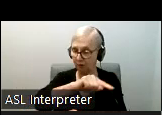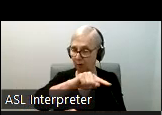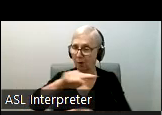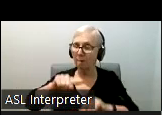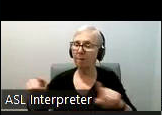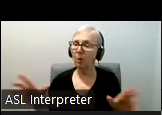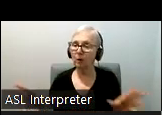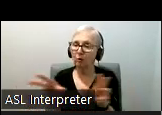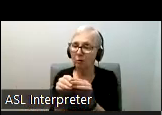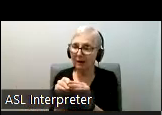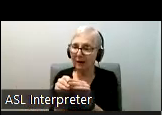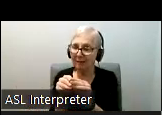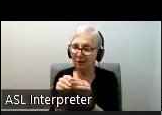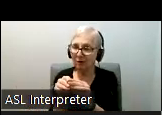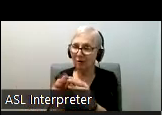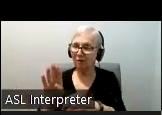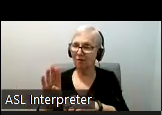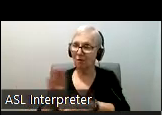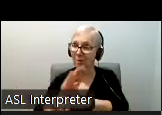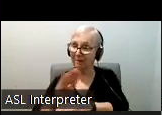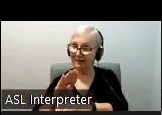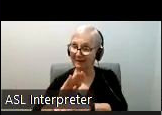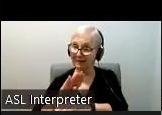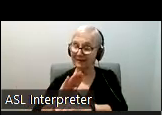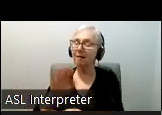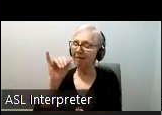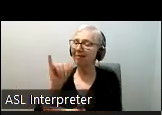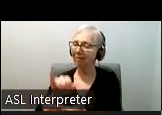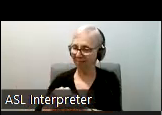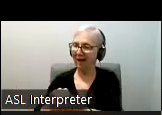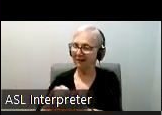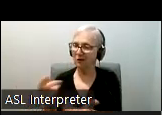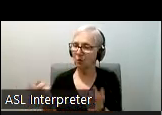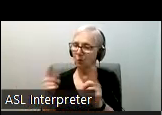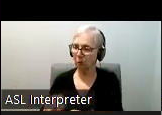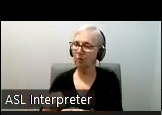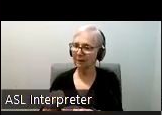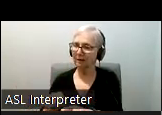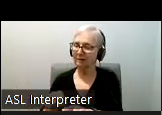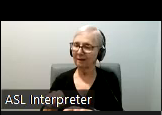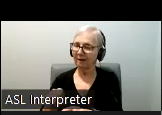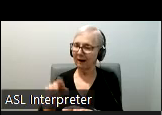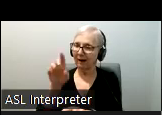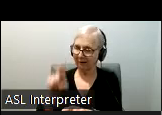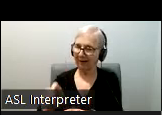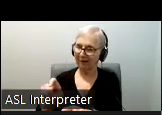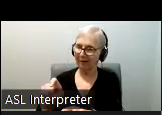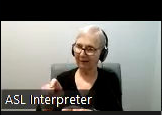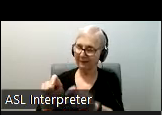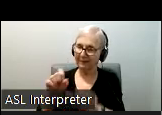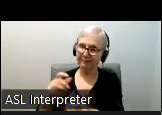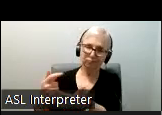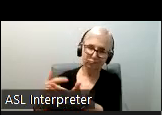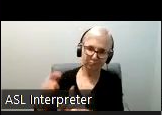that's when it has to be a public meeting, and that's transparency to the state of Colorado. But I can talk one-on-one, Megan can,